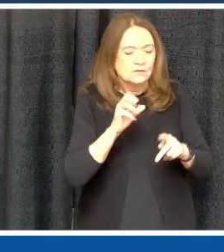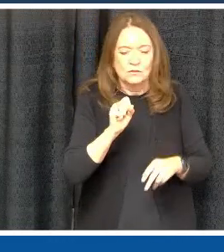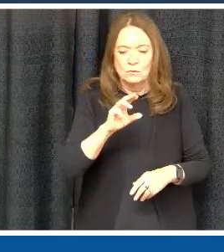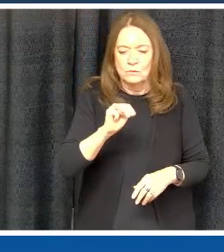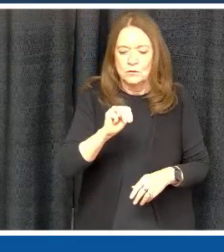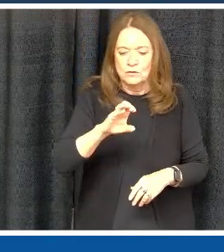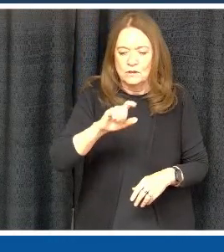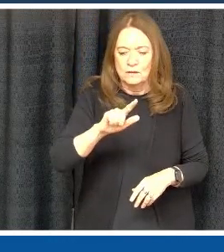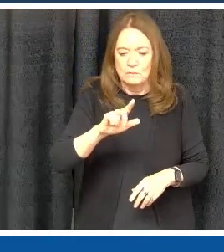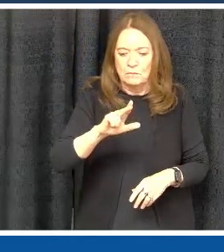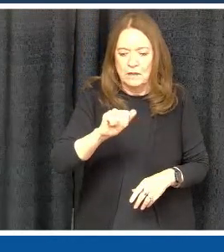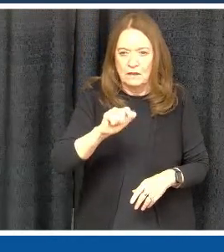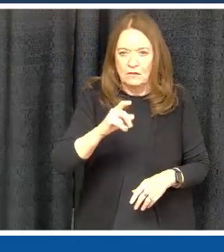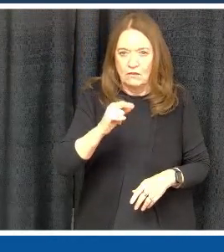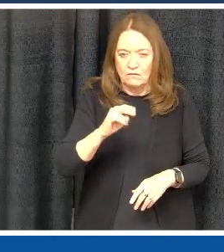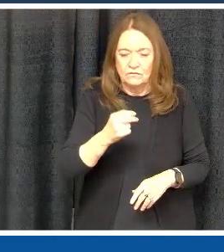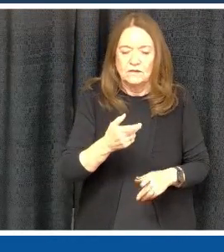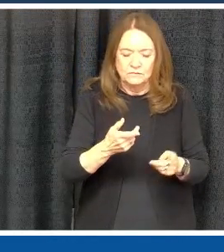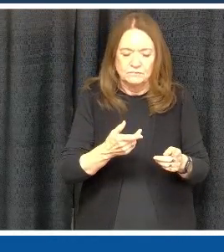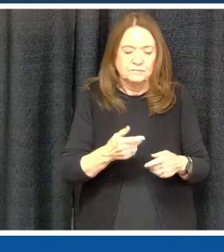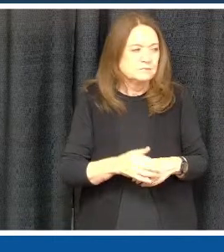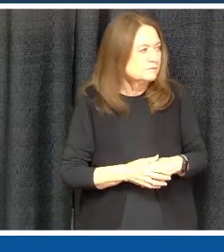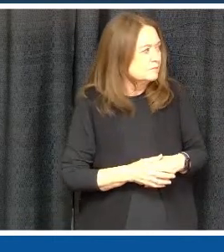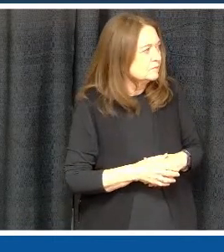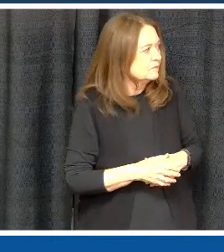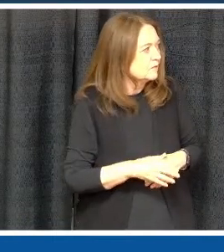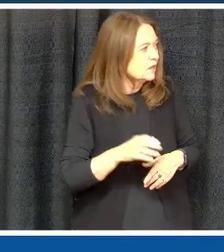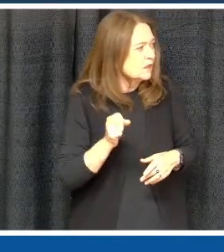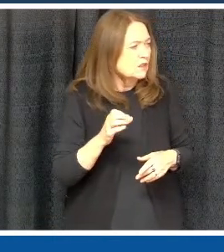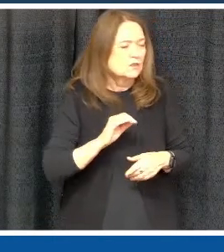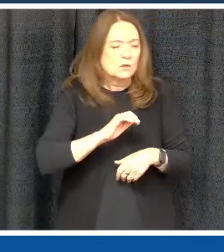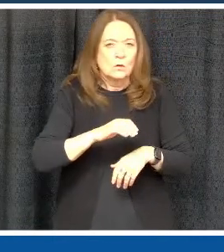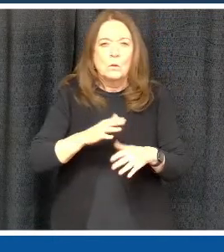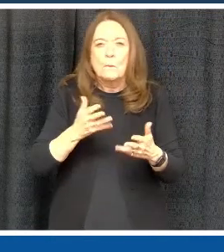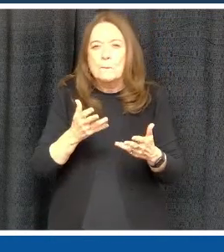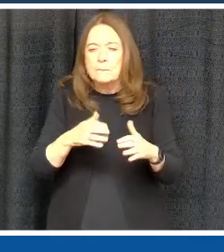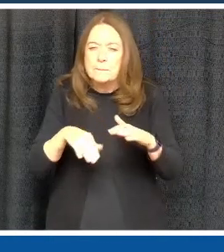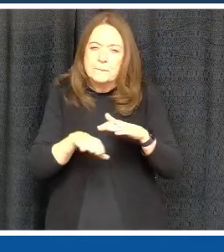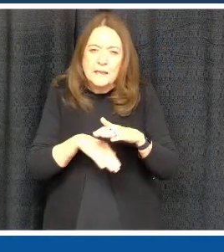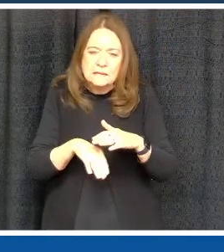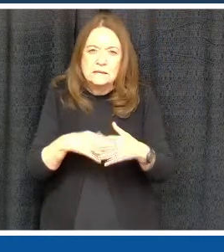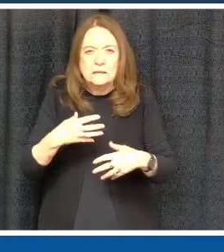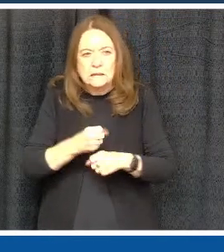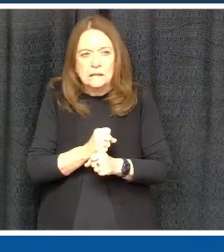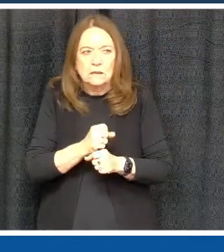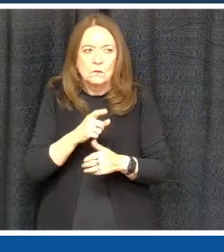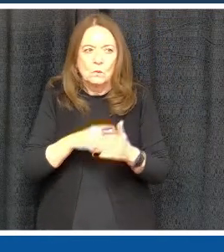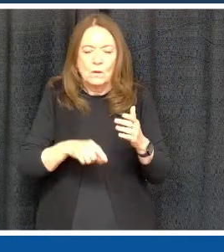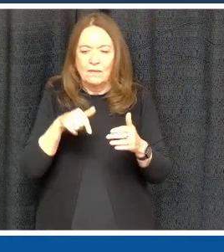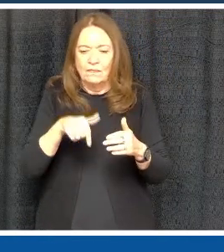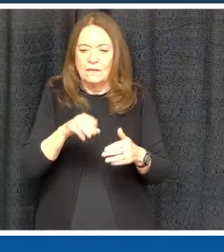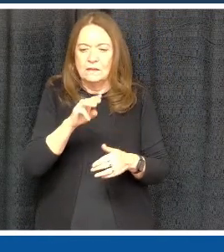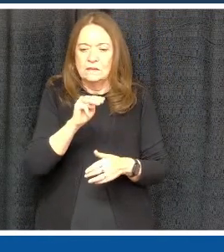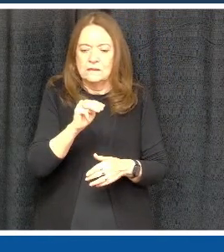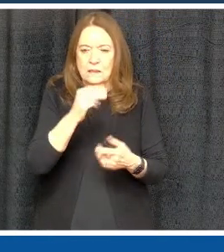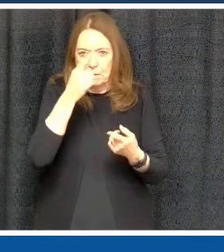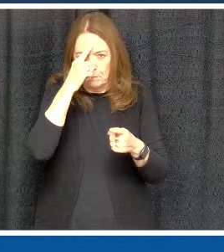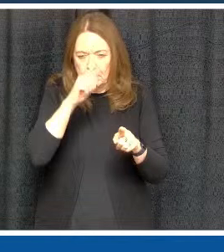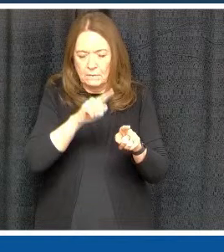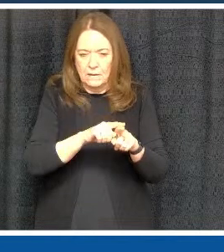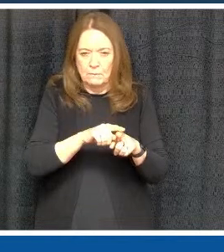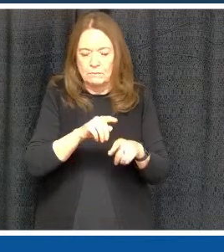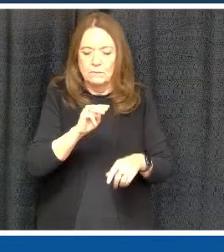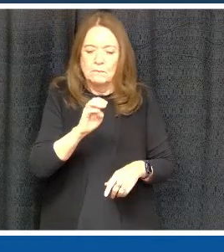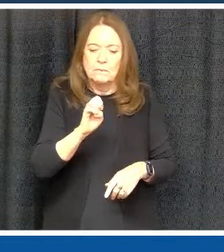floor. Great job. So basically what the memorandum of understanding in front of us